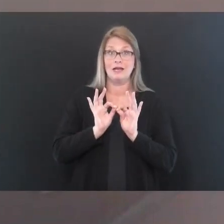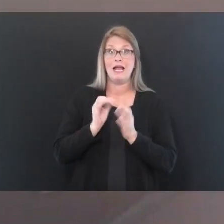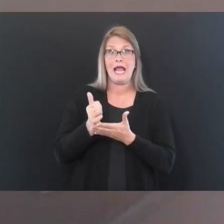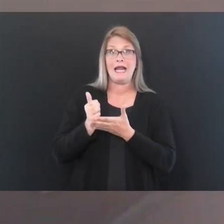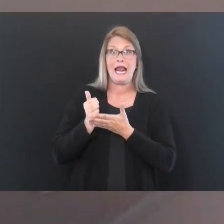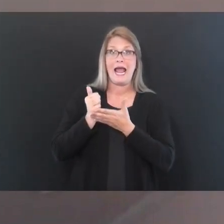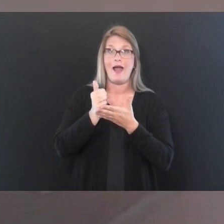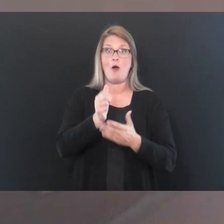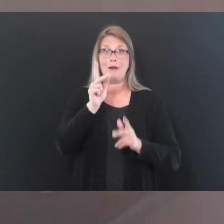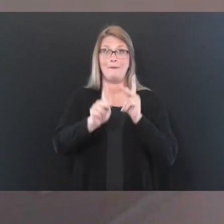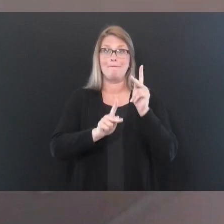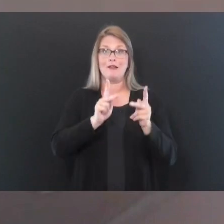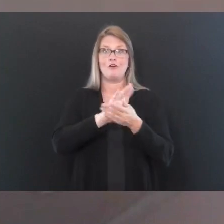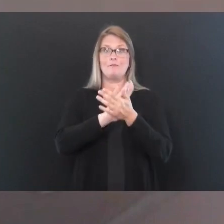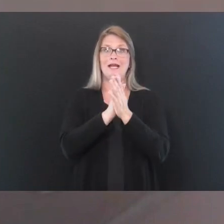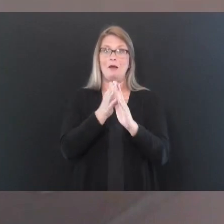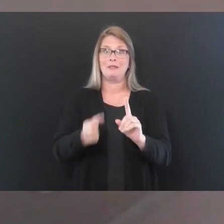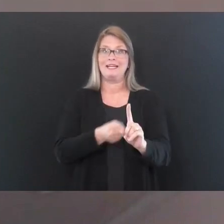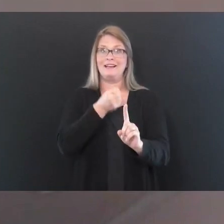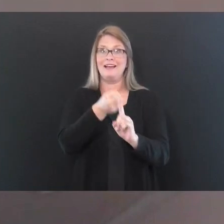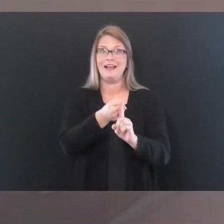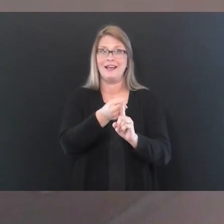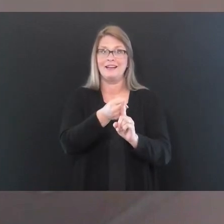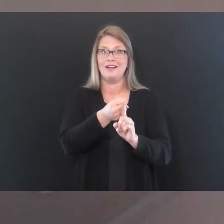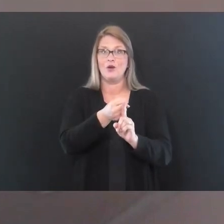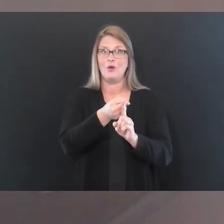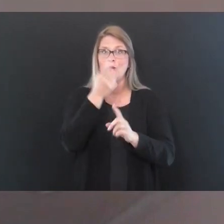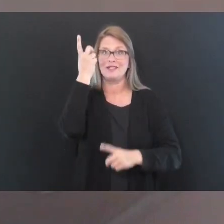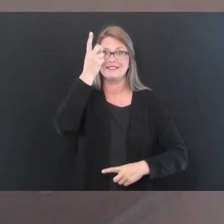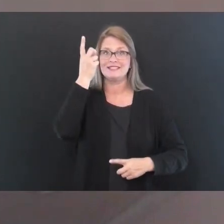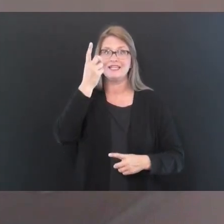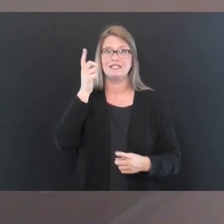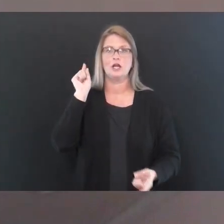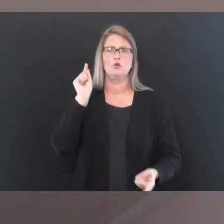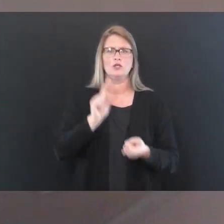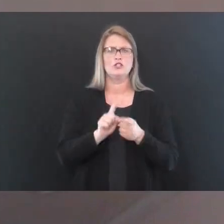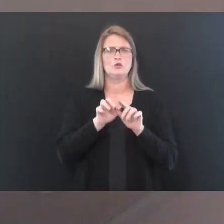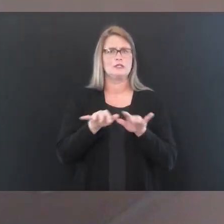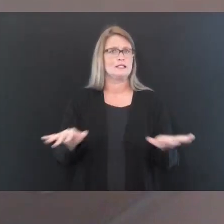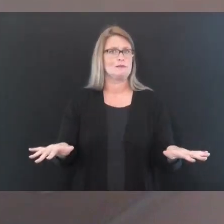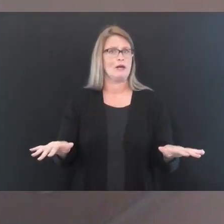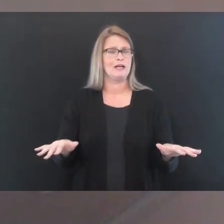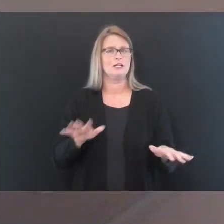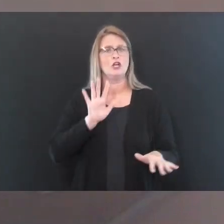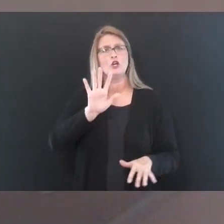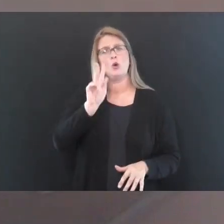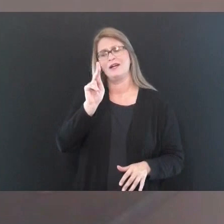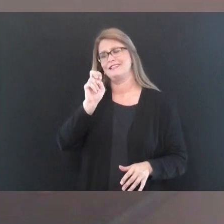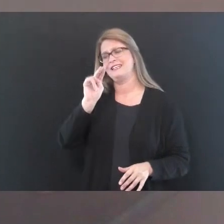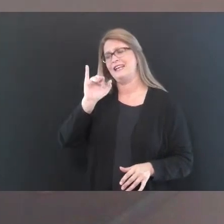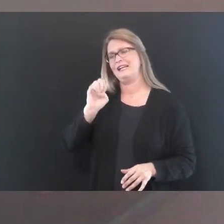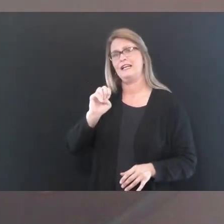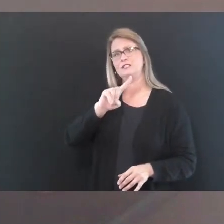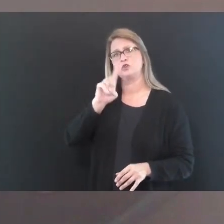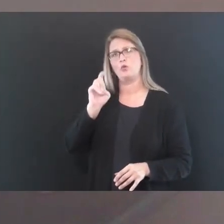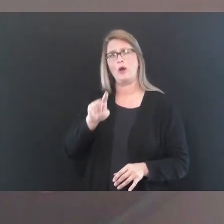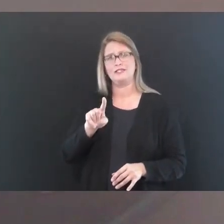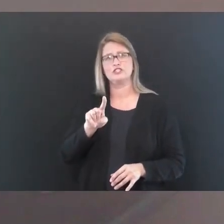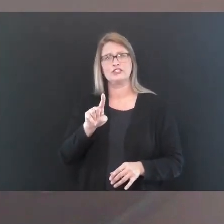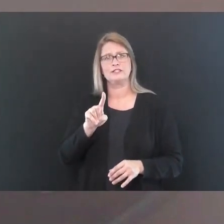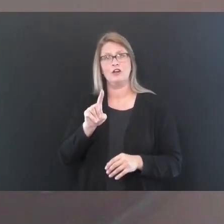helping people keep from getting COVID-19 infection and reduce the rate of spread. So I think, Kenny, your question specifically from a